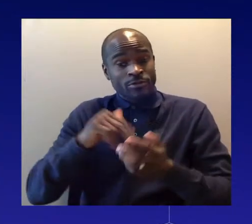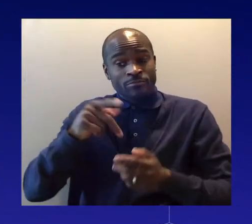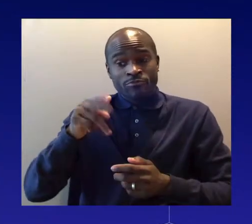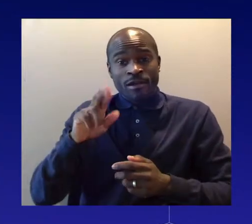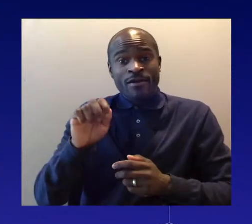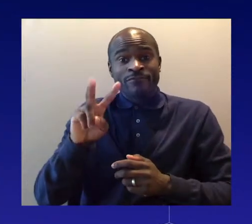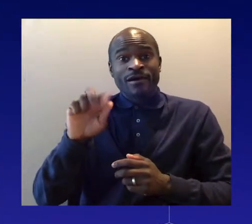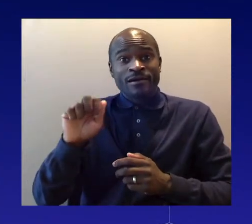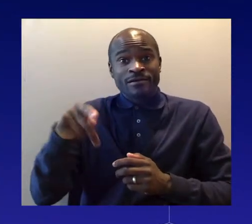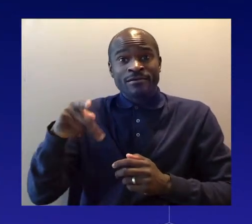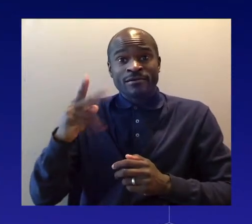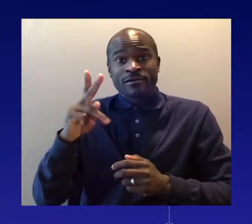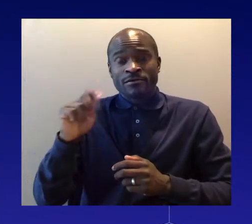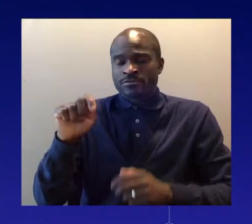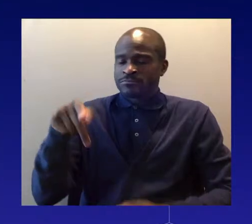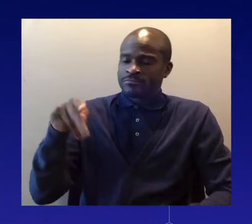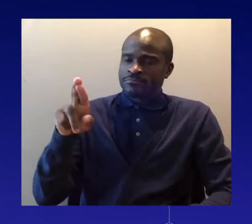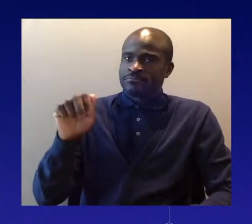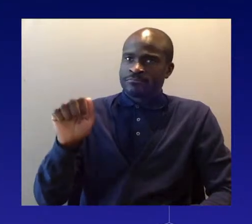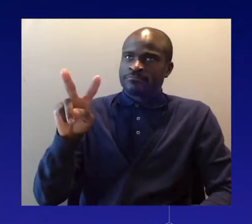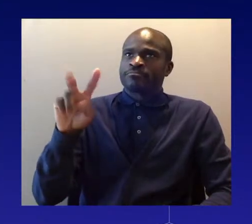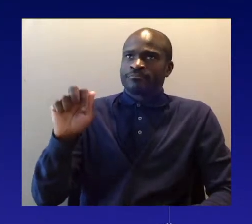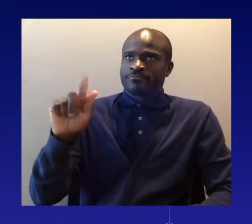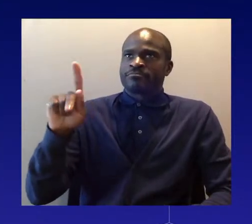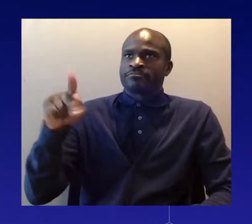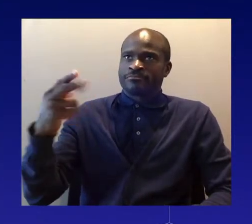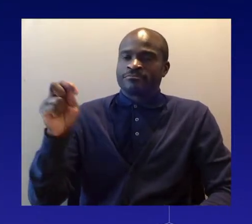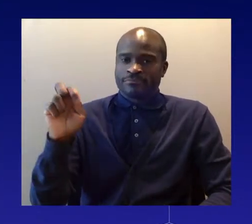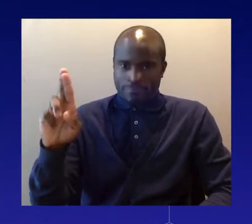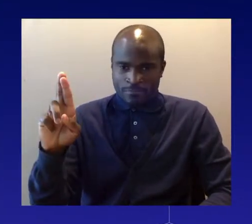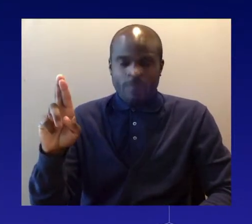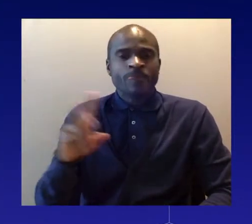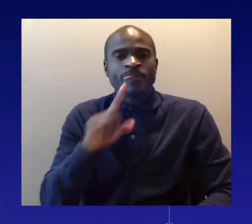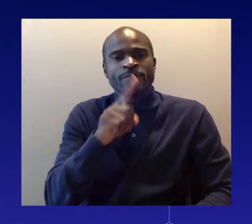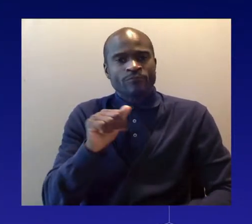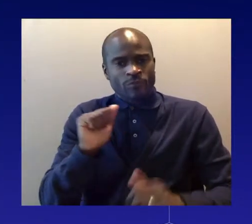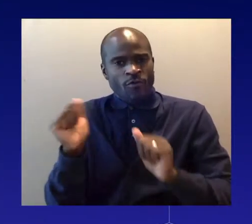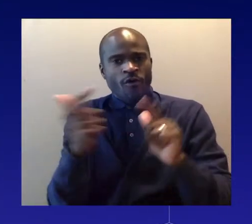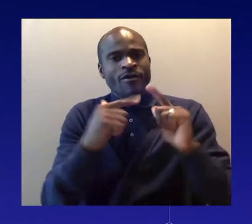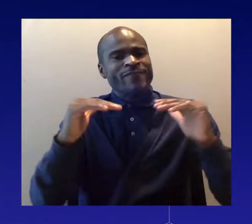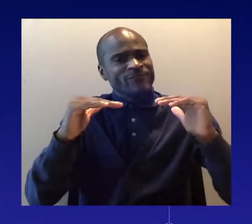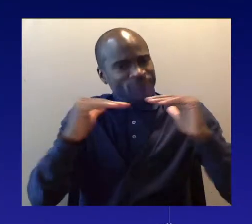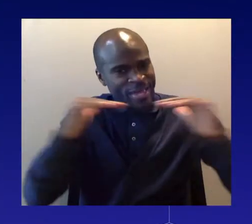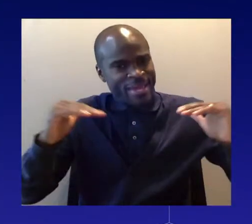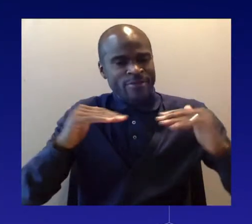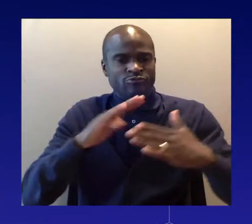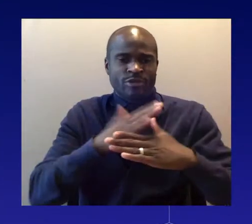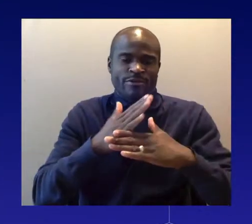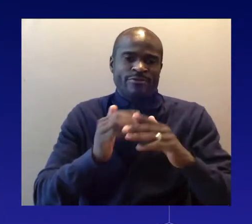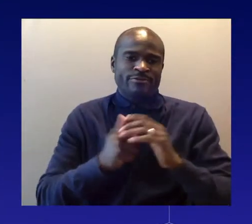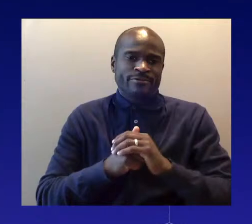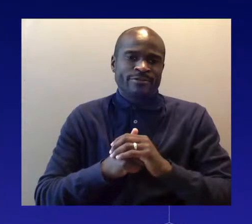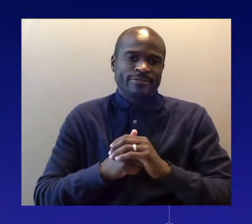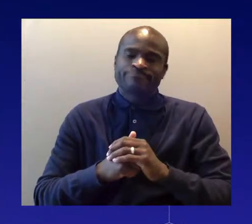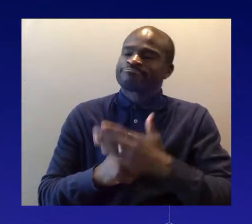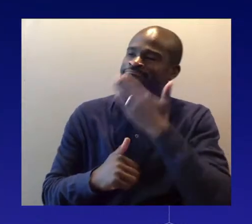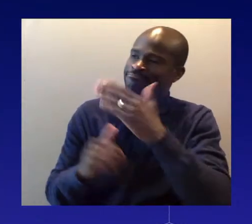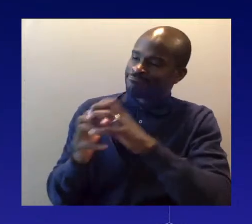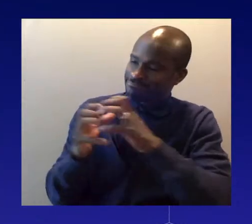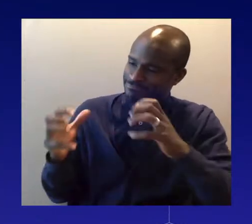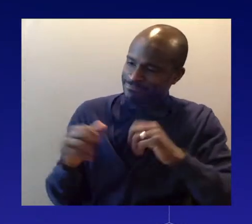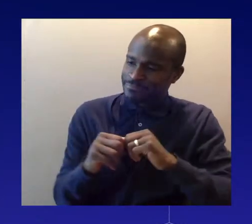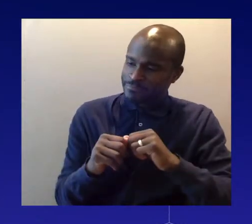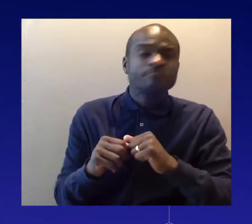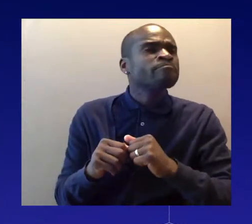shot to get coverage, and that coverage actually means something when they have it. Thank you so much for that. Robert, I'd love to hear from